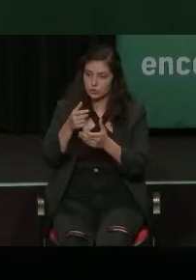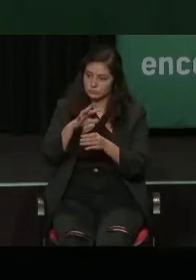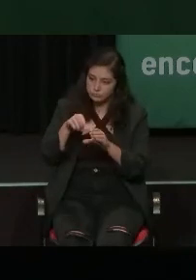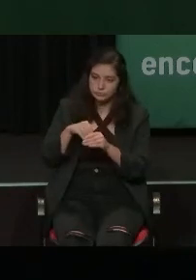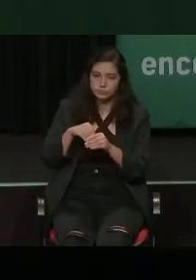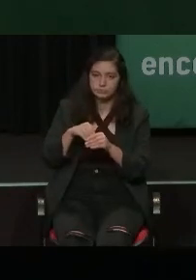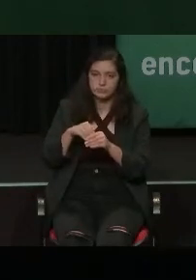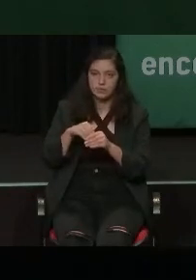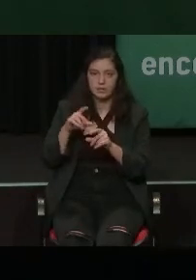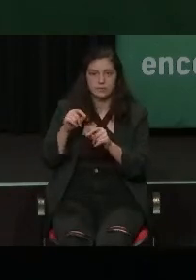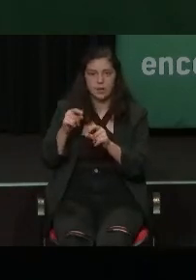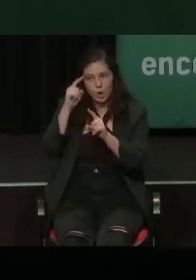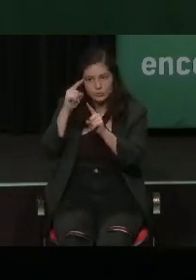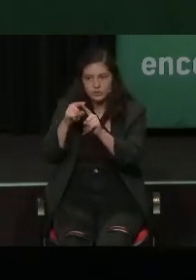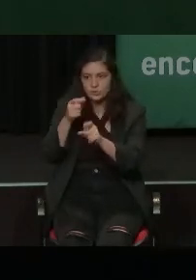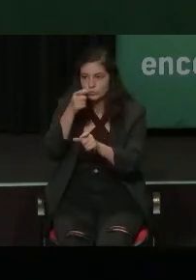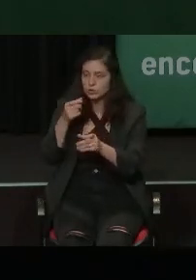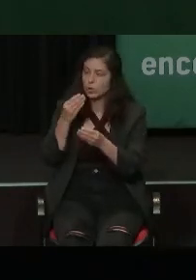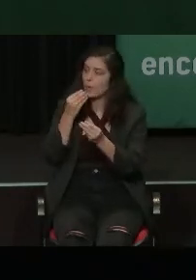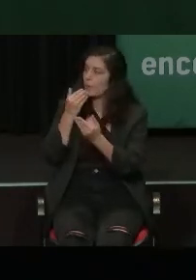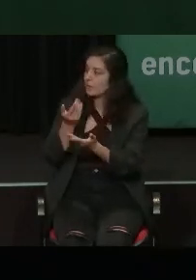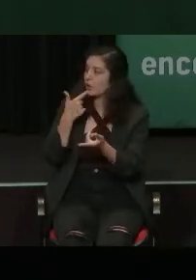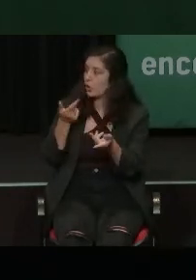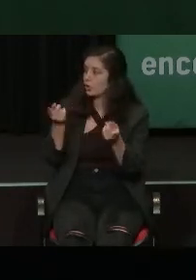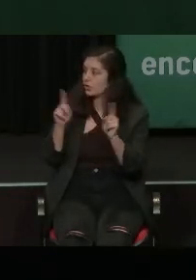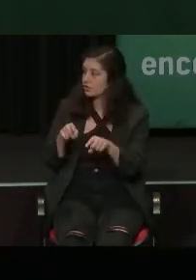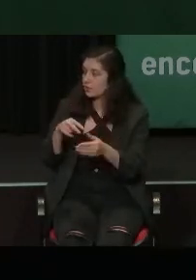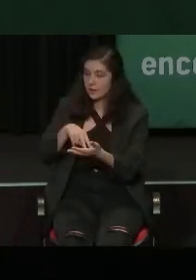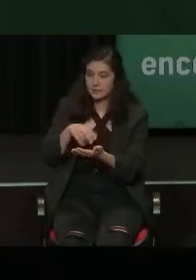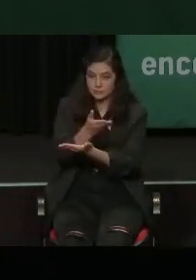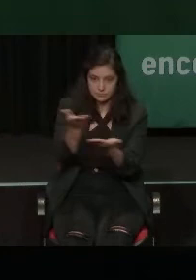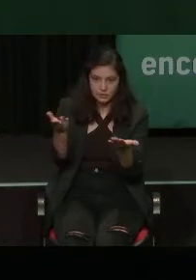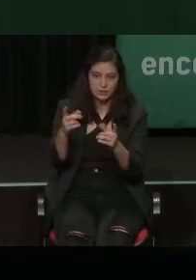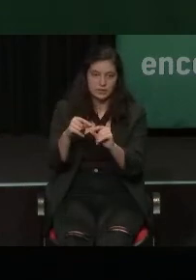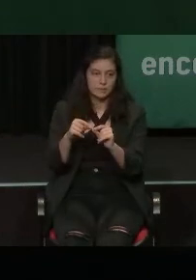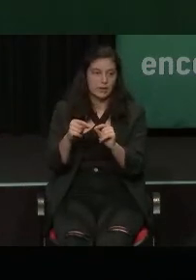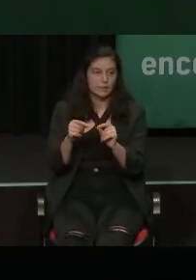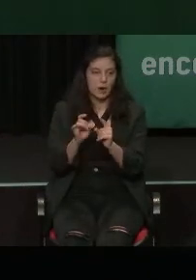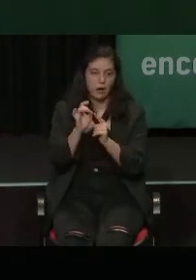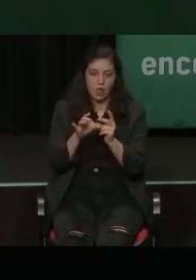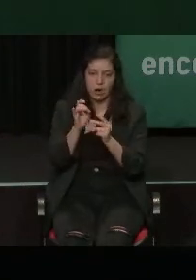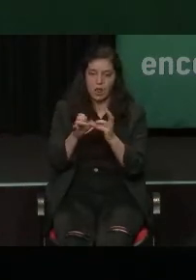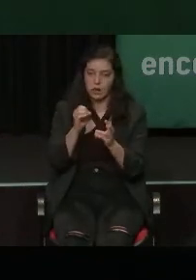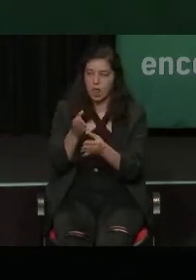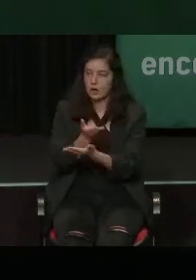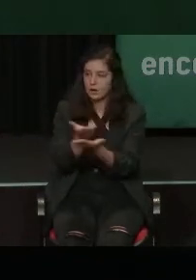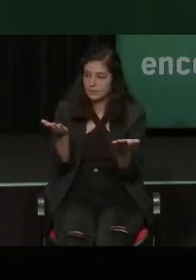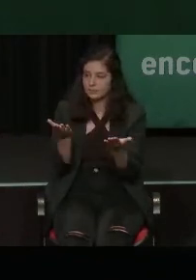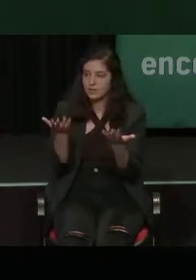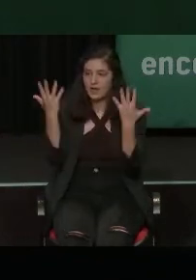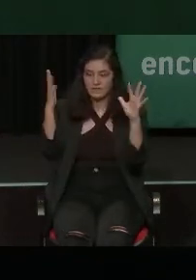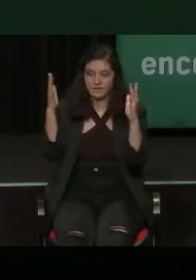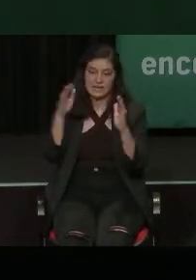para pessoas. Obrigada mais uma vez pela vossa presença e pelas vossas contribuições. Viva